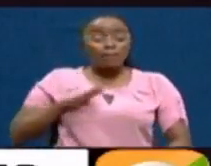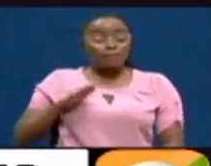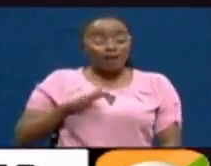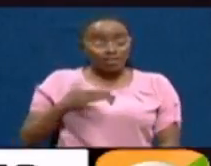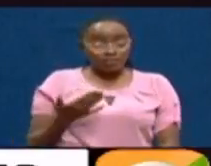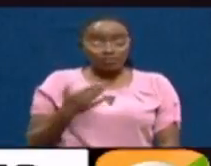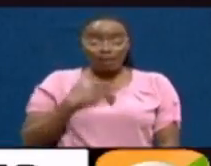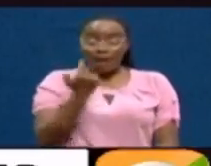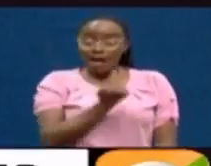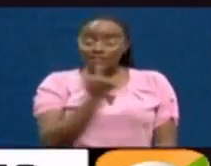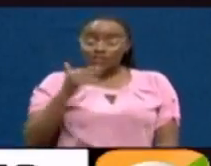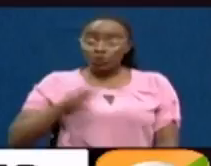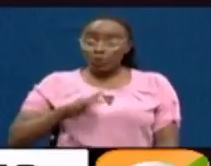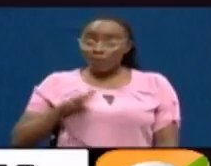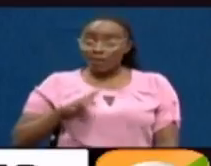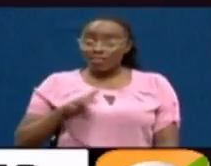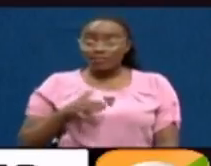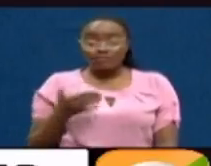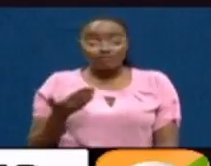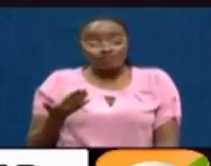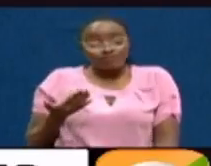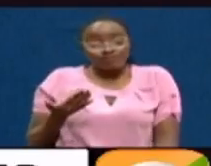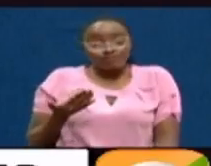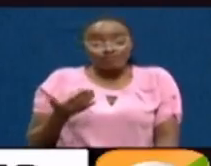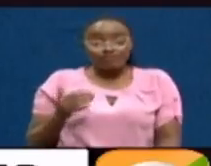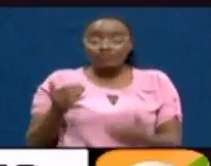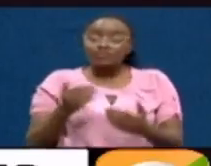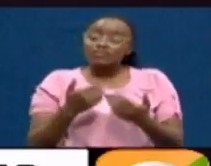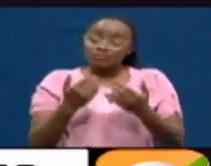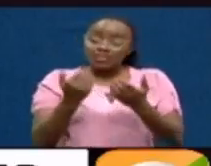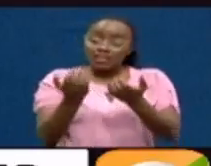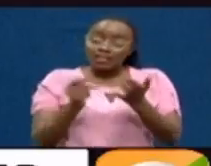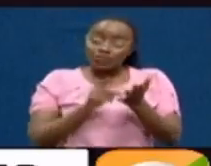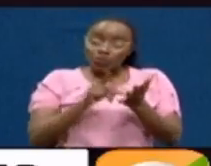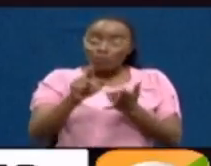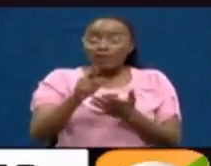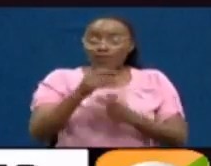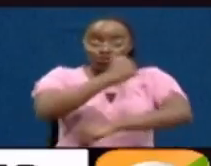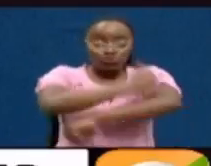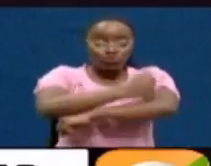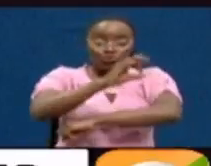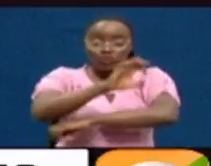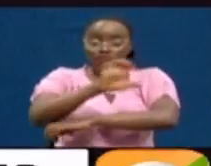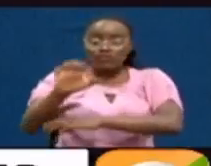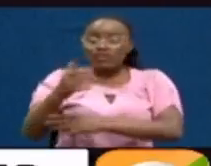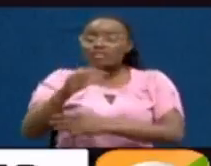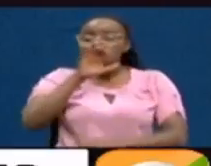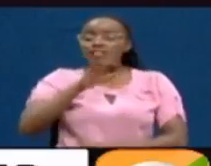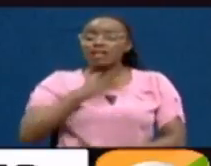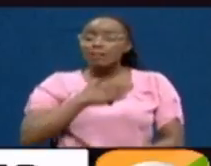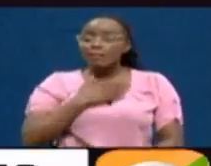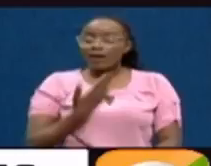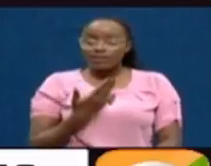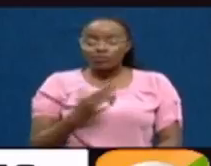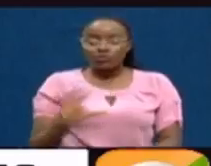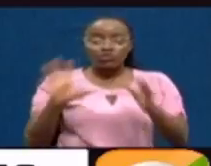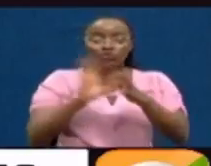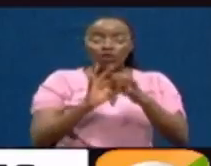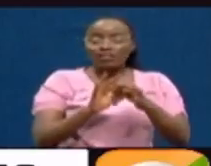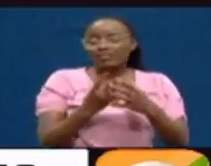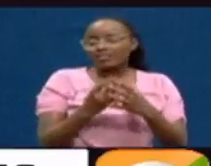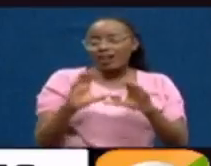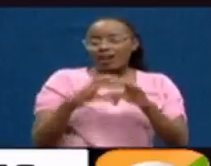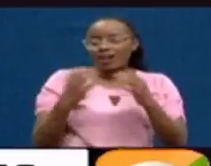a single mom, and I have school fees that needs to be paid. My son was just joining grade one